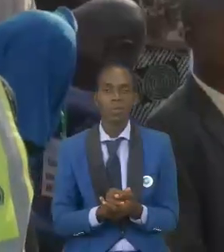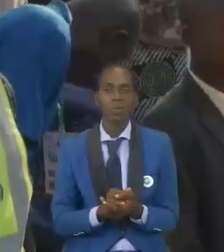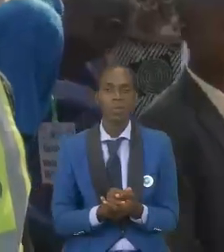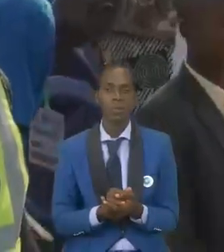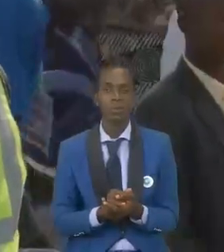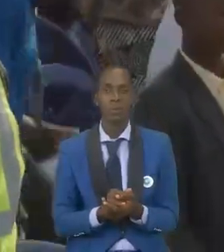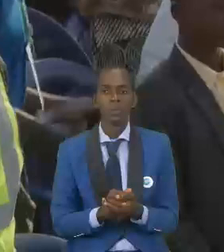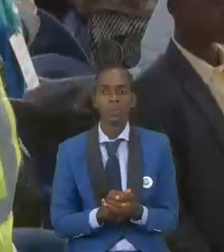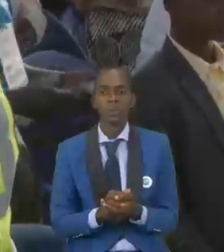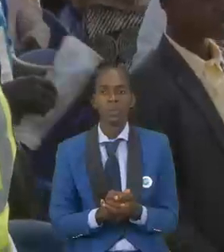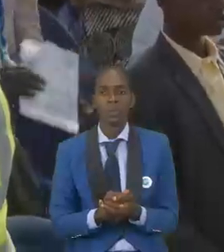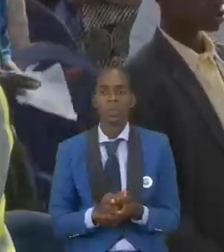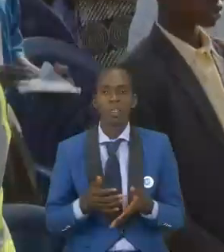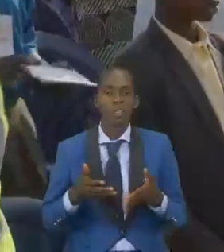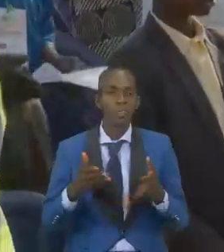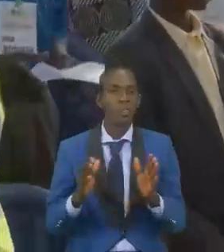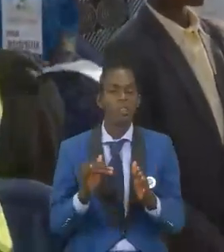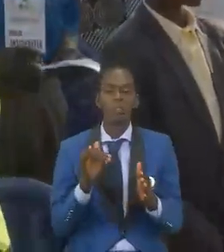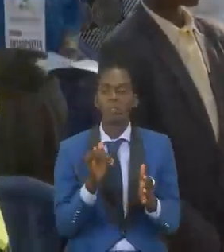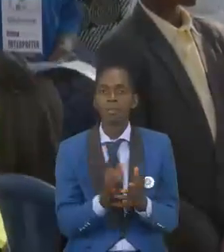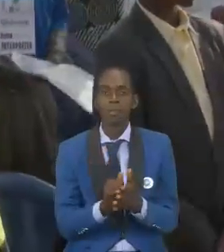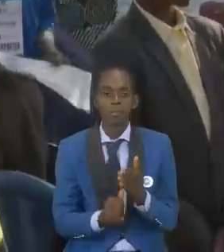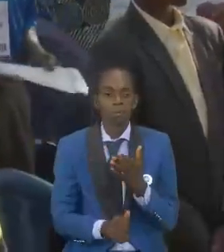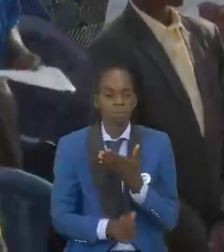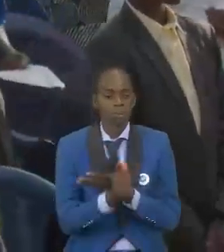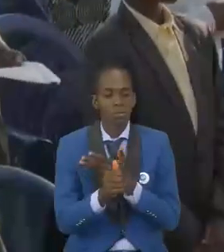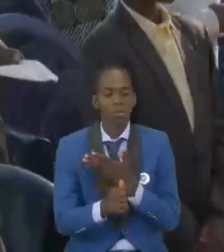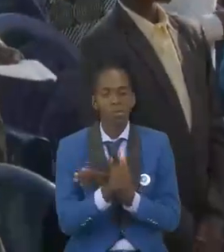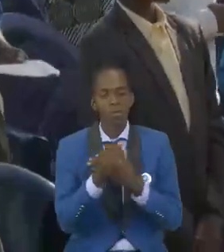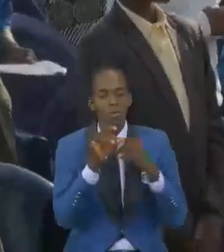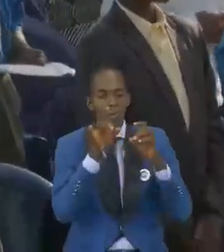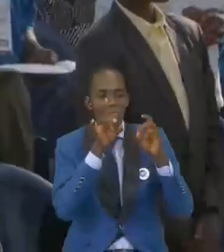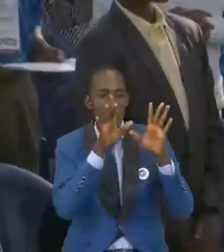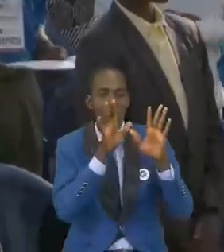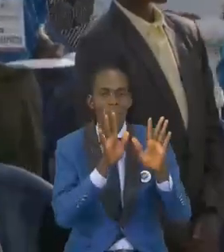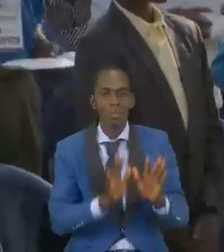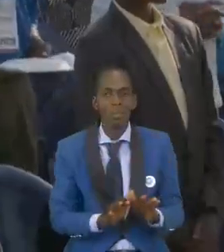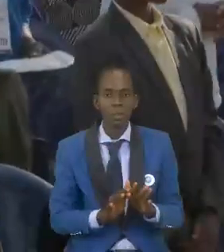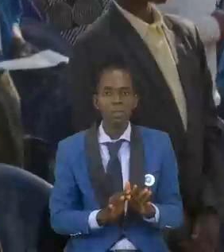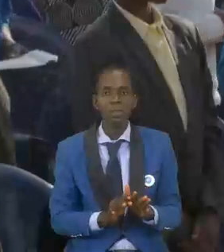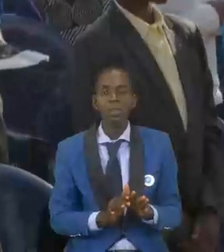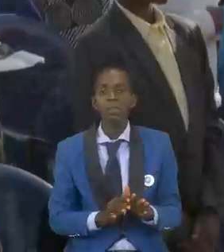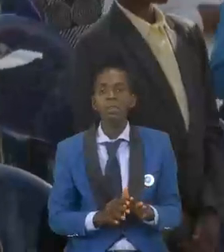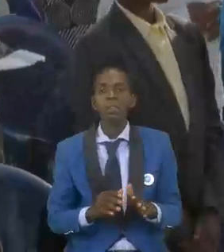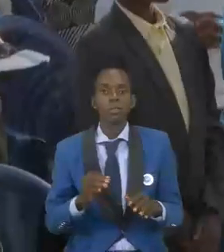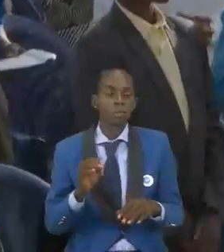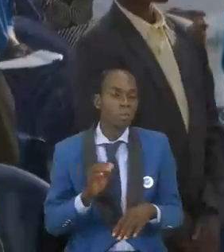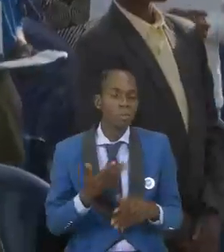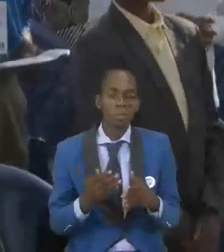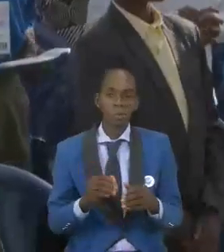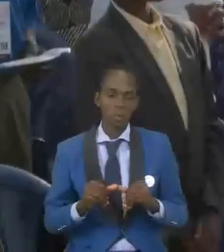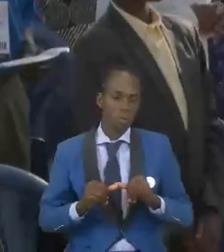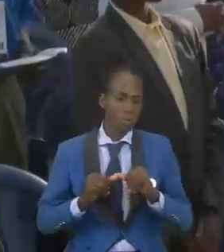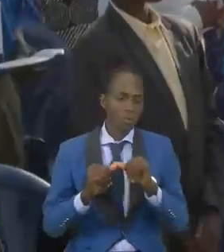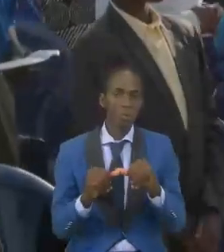Let those treacherous haters of steadfast devotion, let them